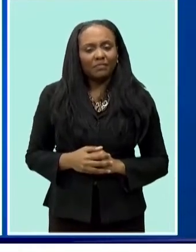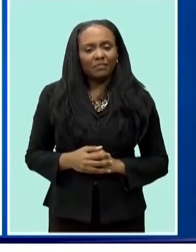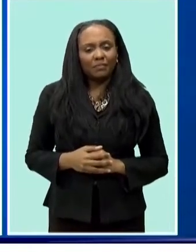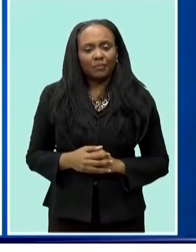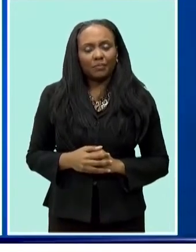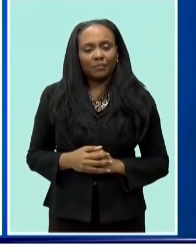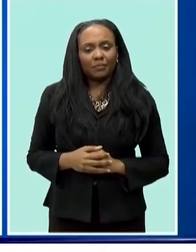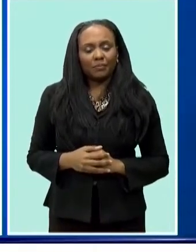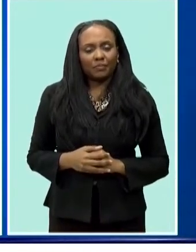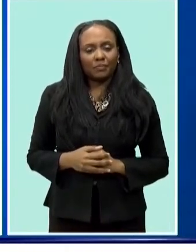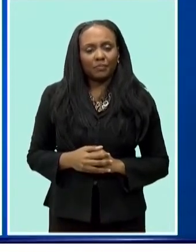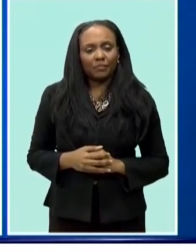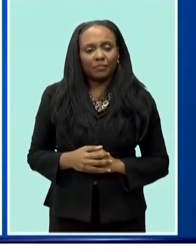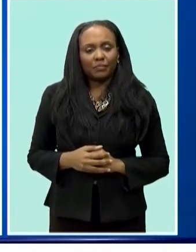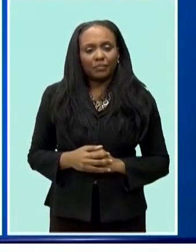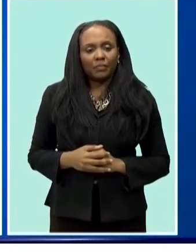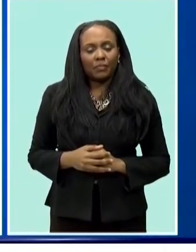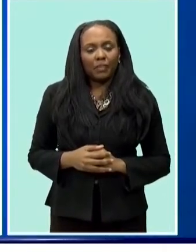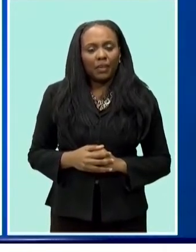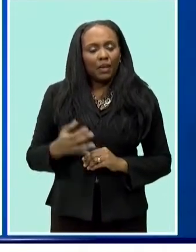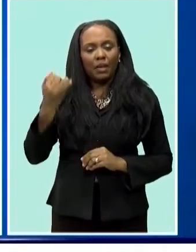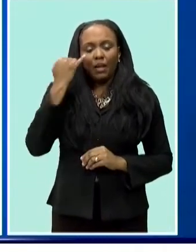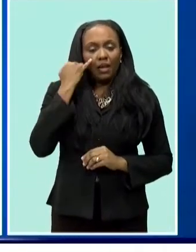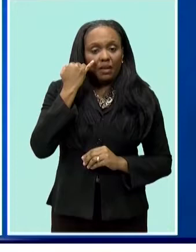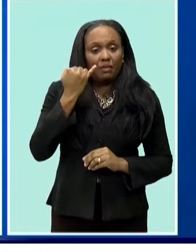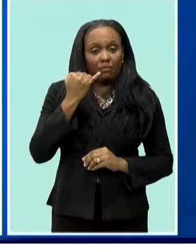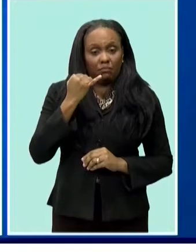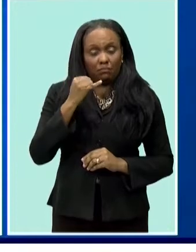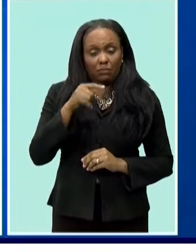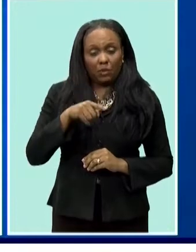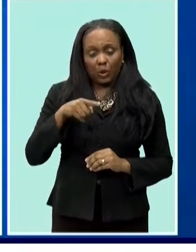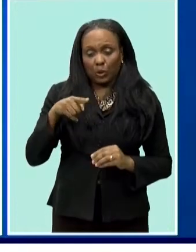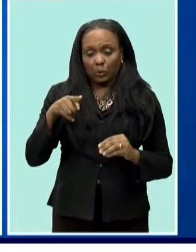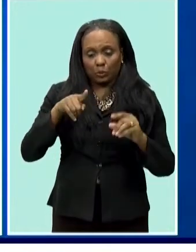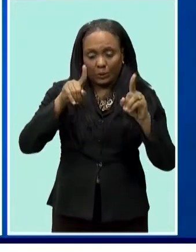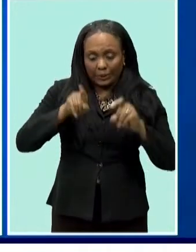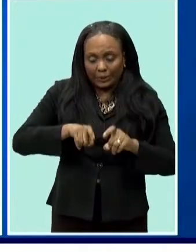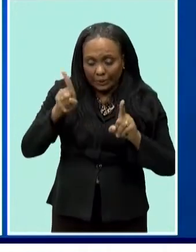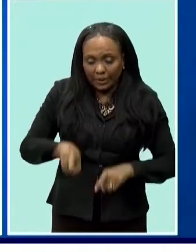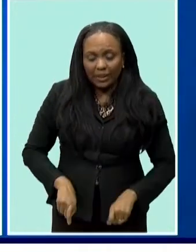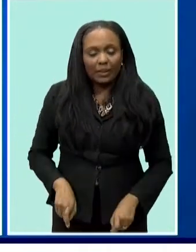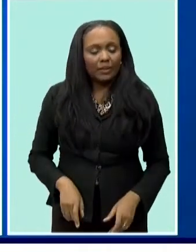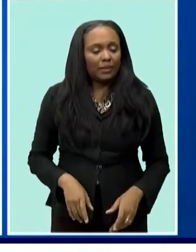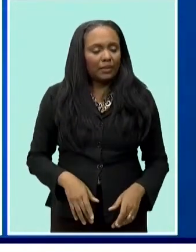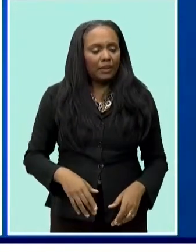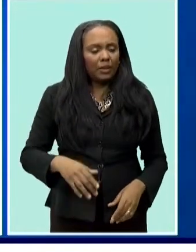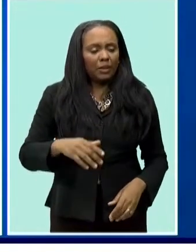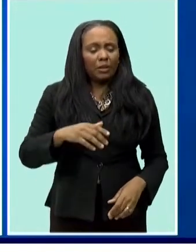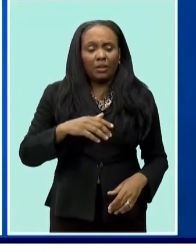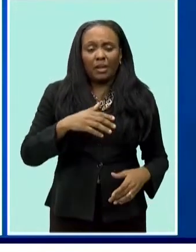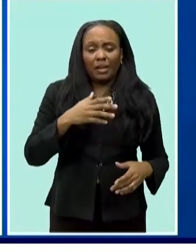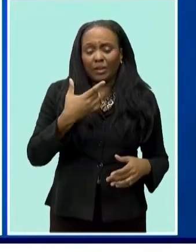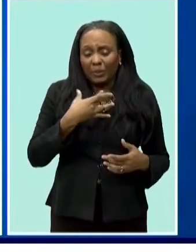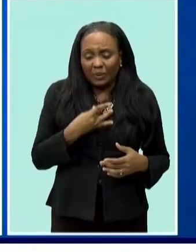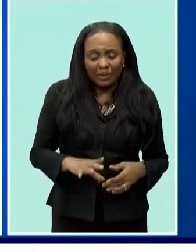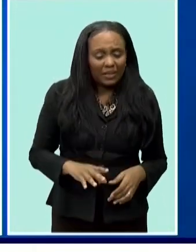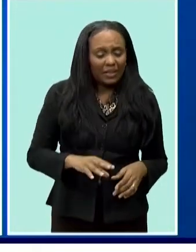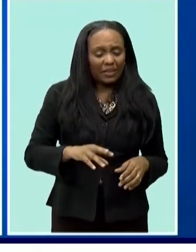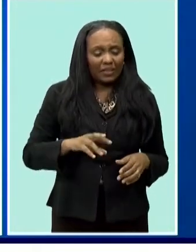let the outcomes cause you to give up. If at first you don't succeed,